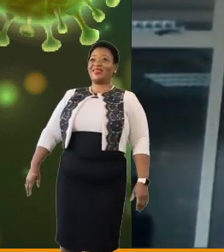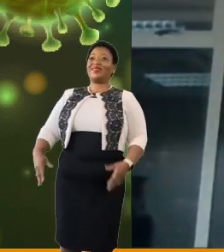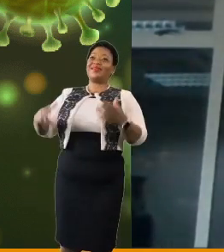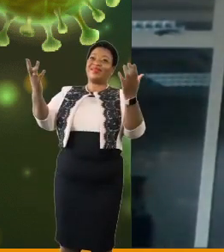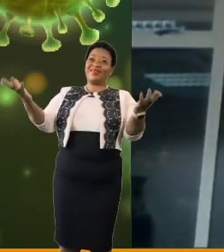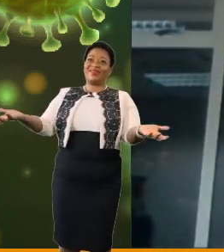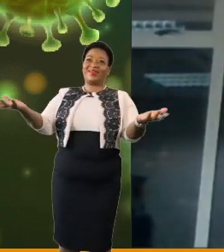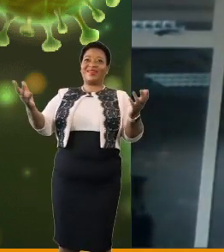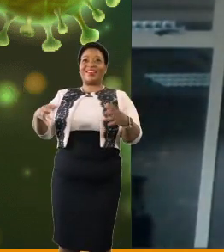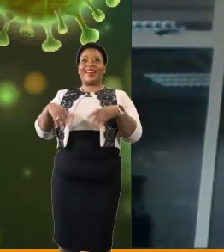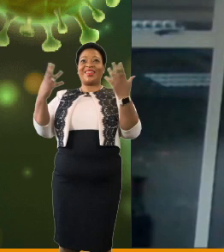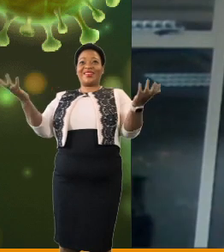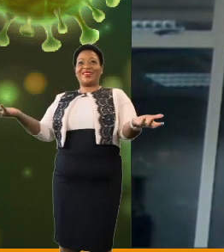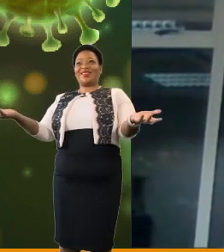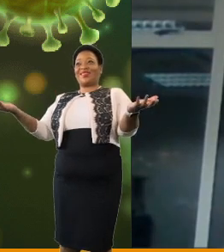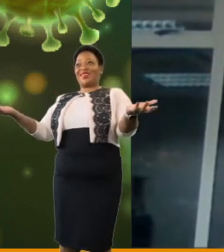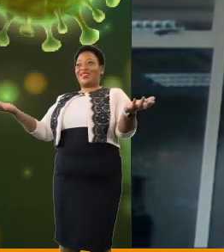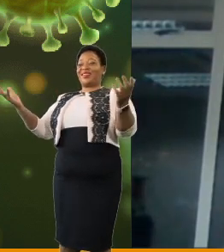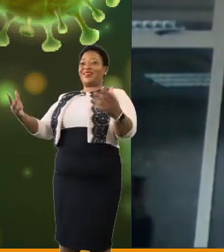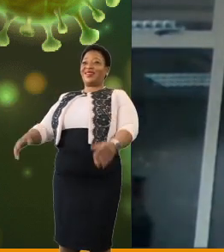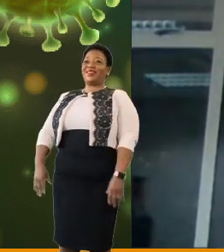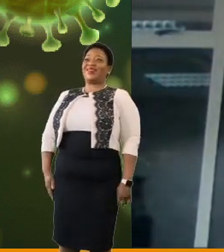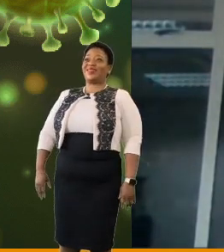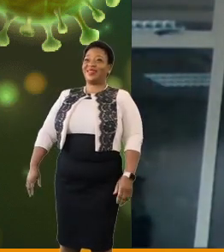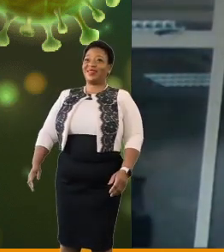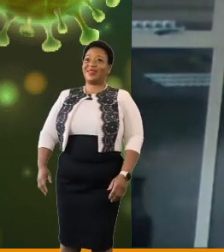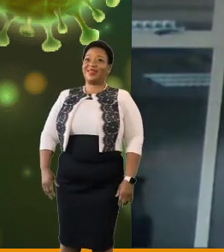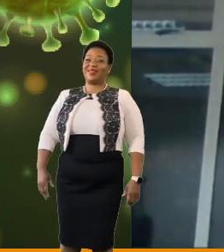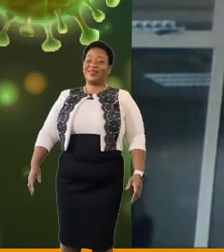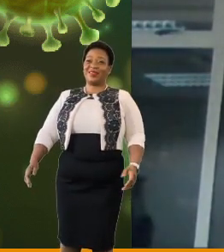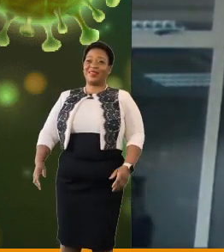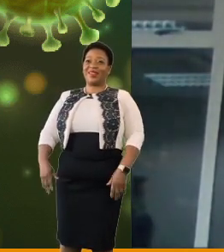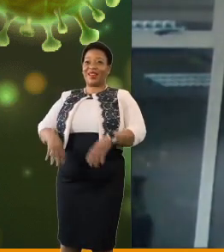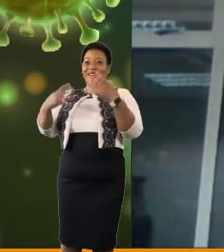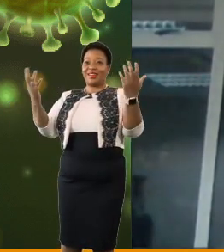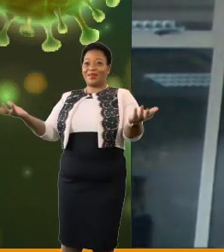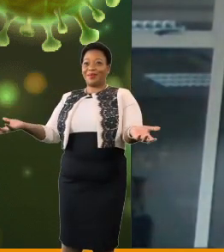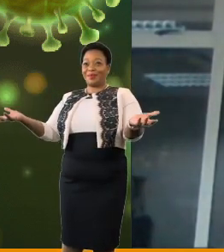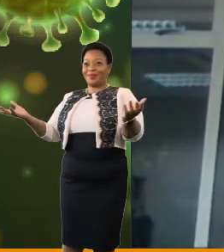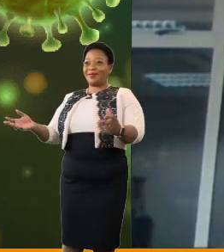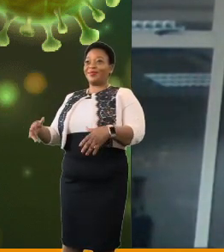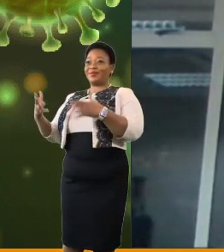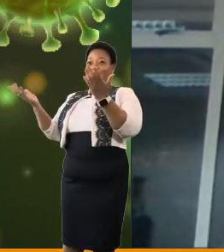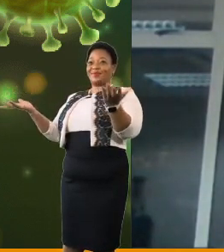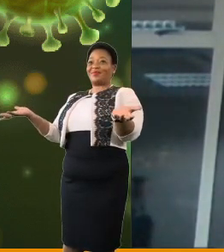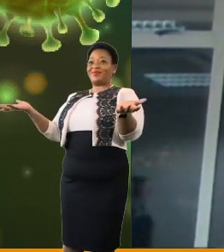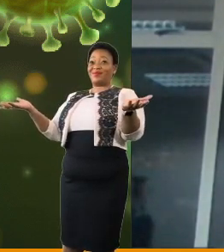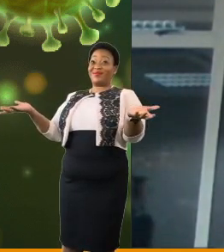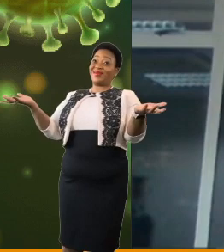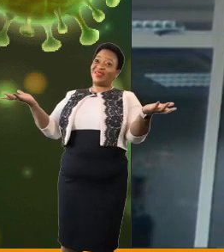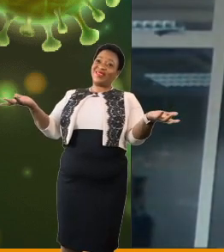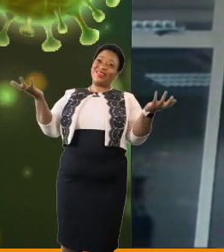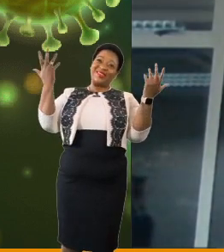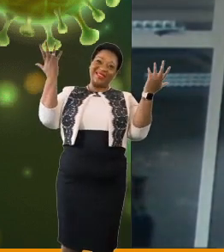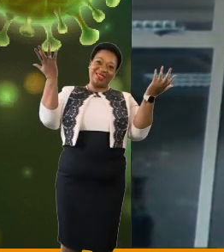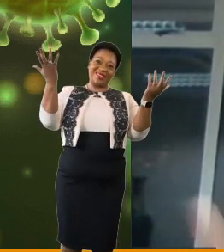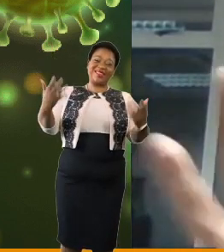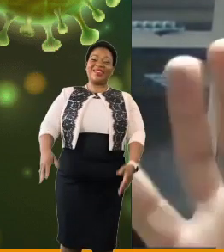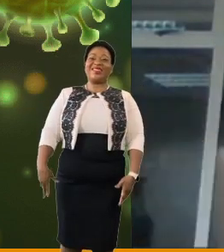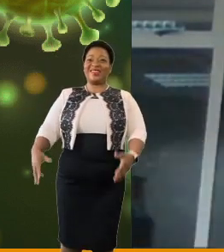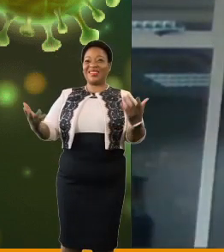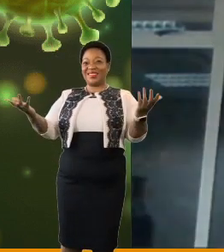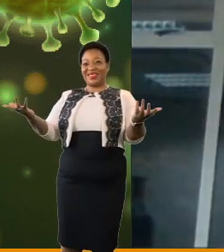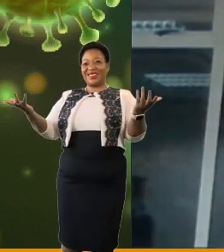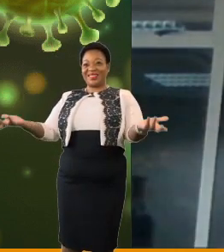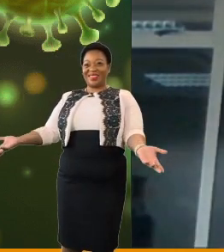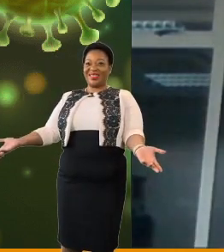processing facility, etc. Just the non-delivery of that could really impact heavily on a project. We know of some,